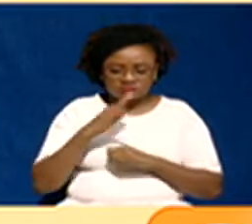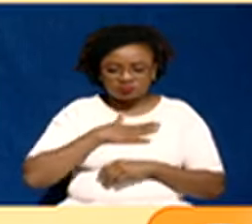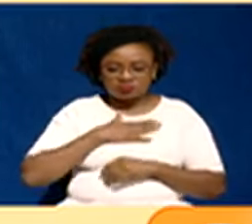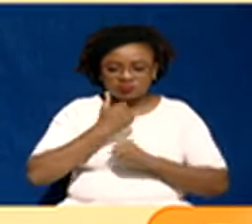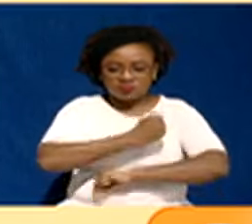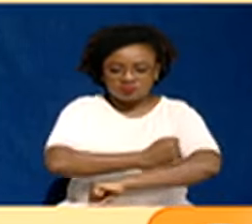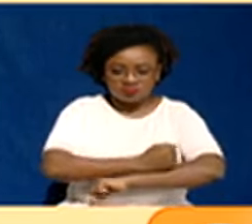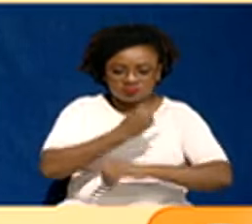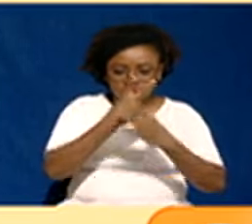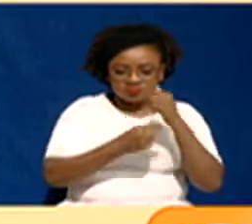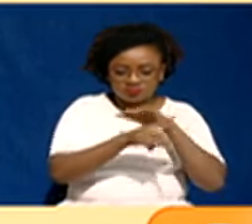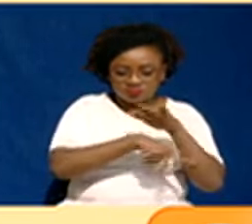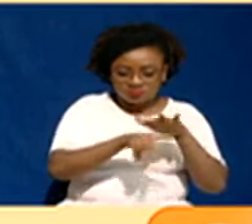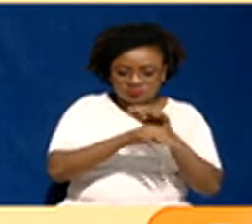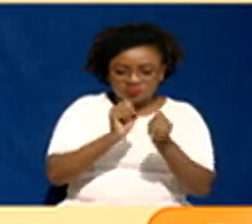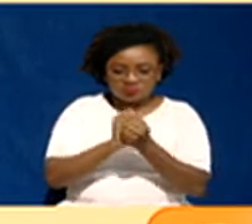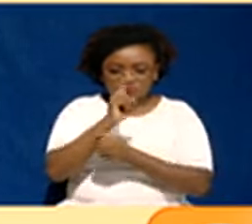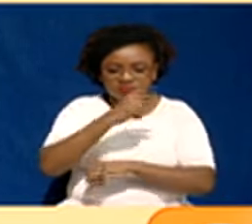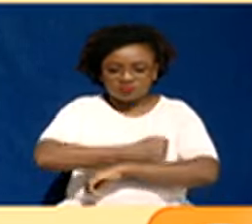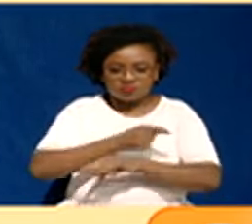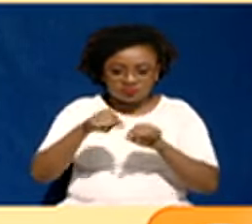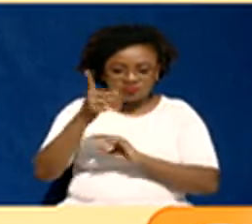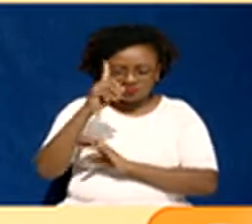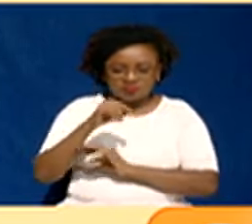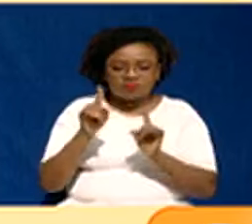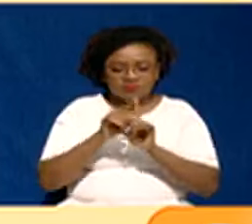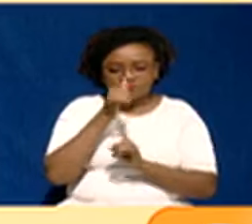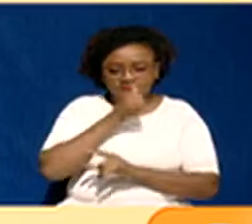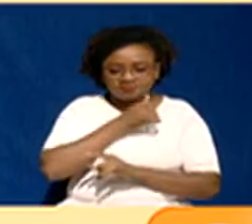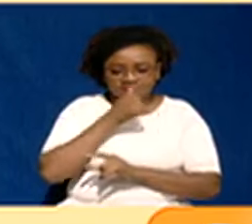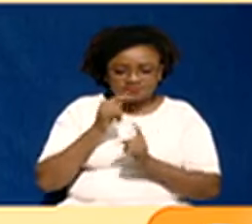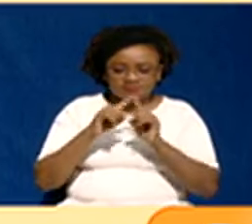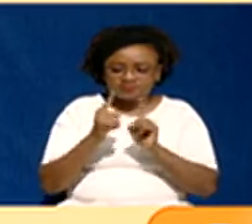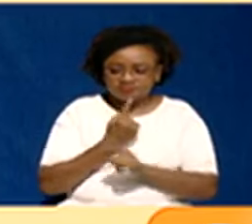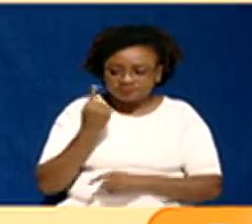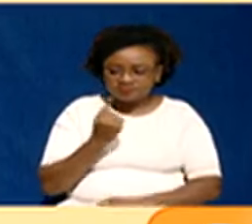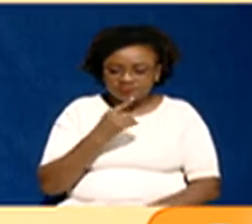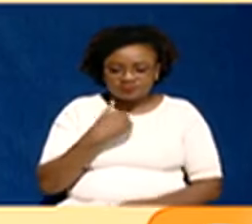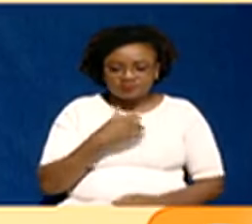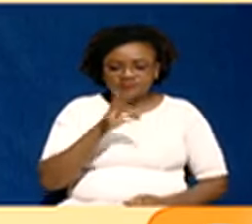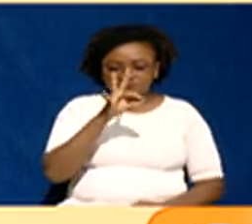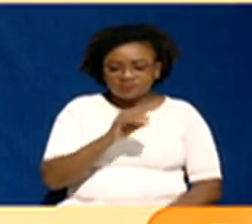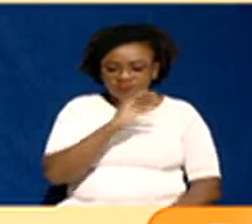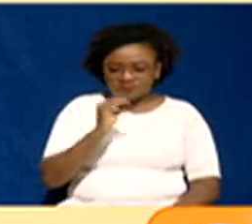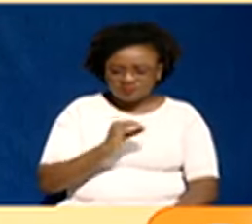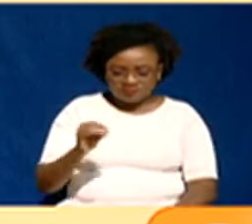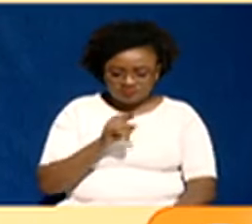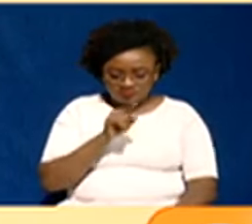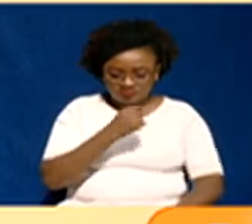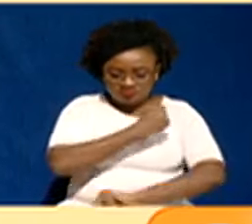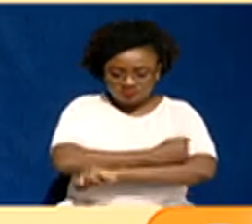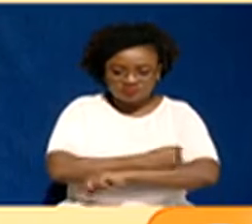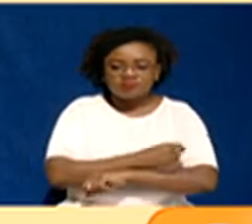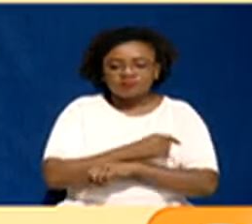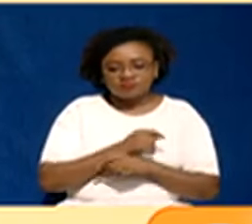and secondary in Nairobi, are actually private. And only about 30% of them